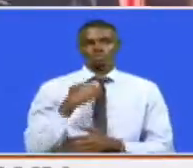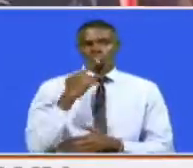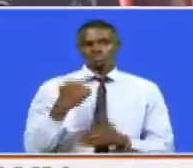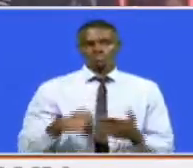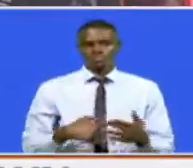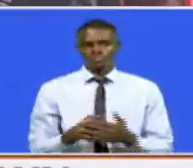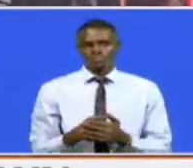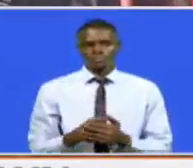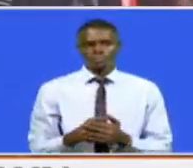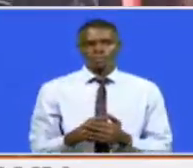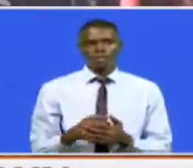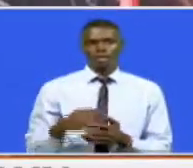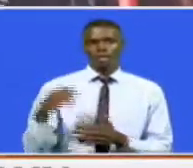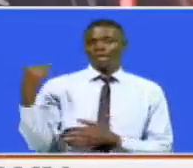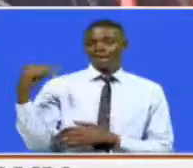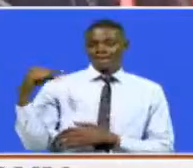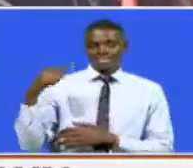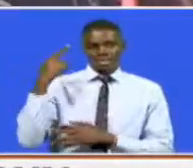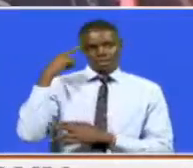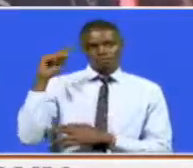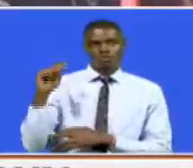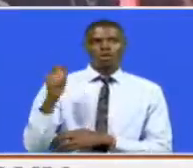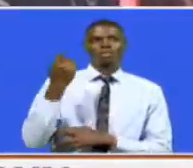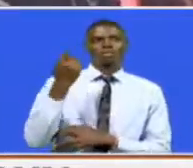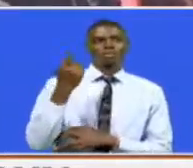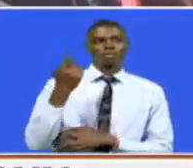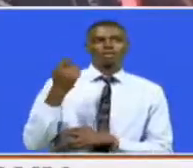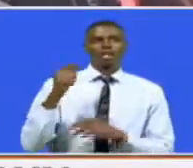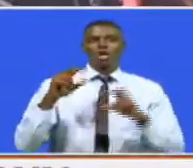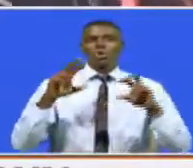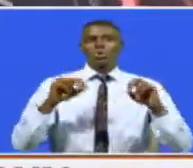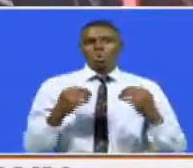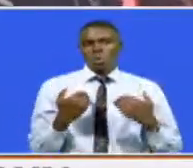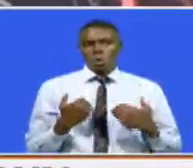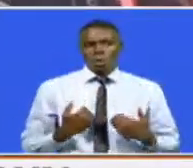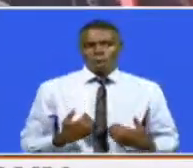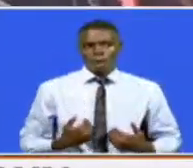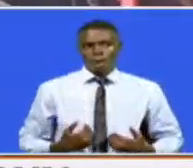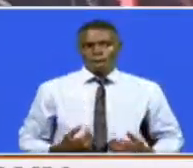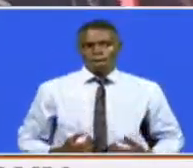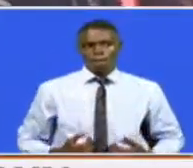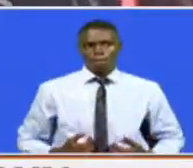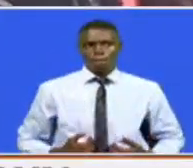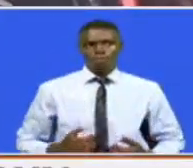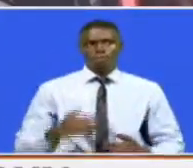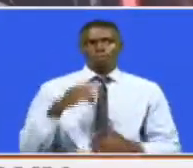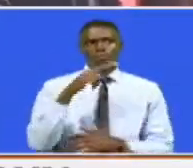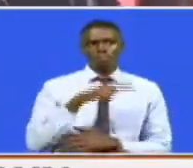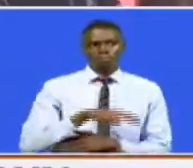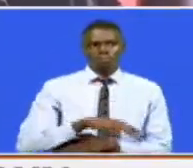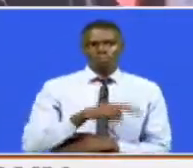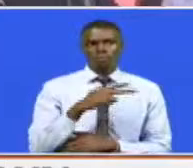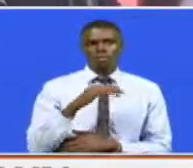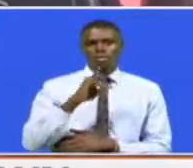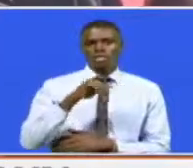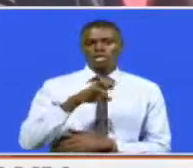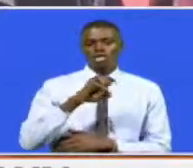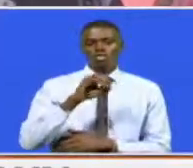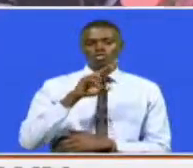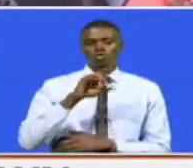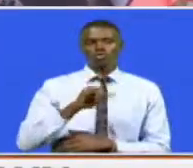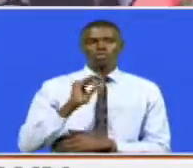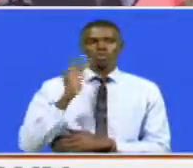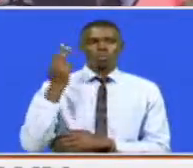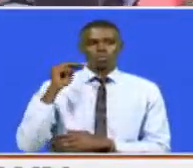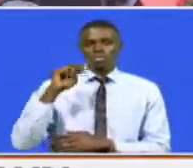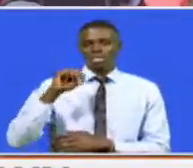Tunasema ya kwamba Garissa ni ya Wakenya, hakuna atakayeitwa corner tribe. Jofle akikuwa mbunge wa